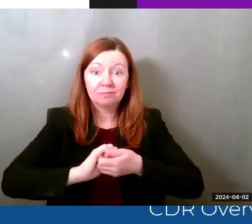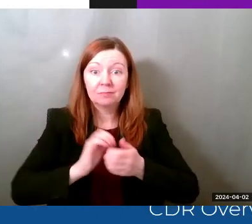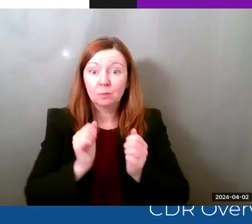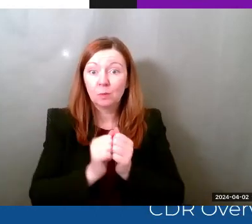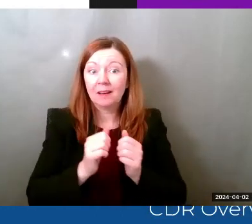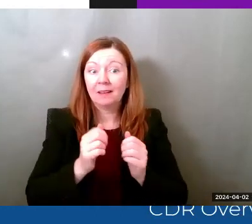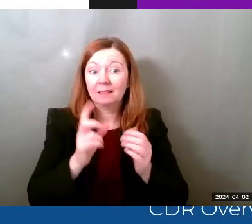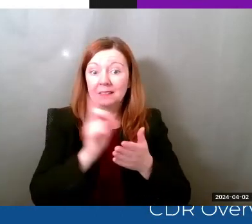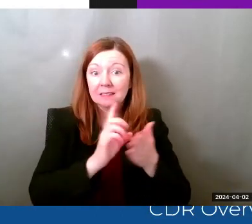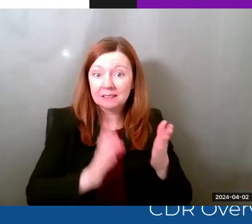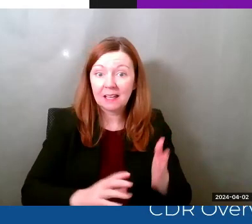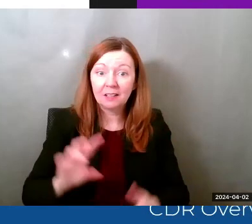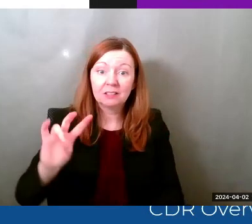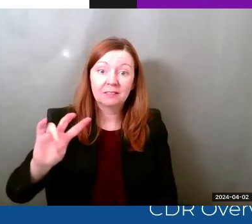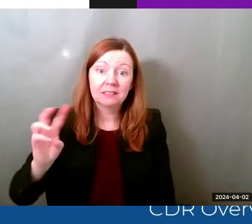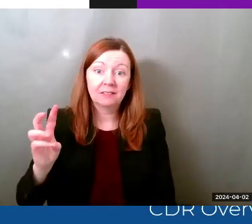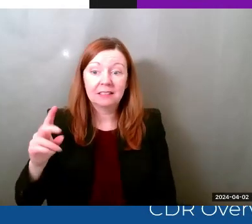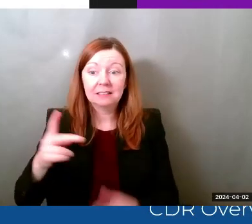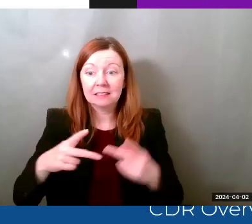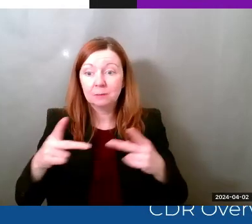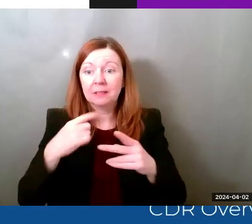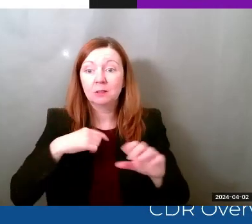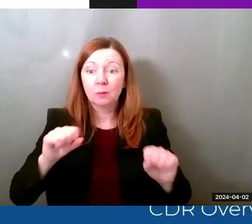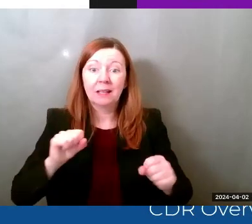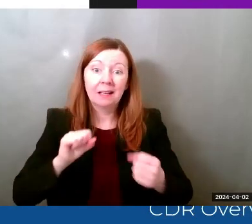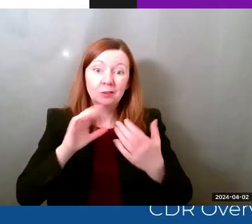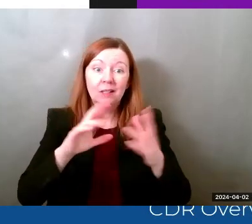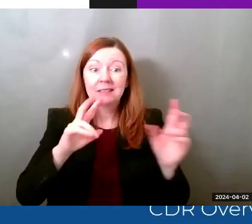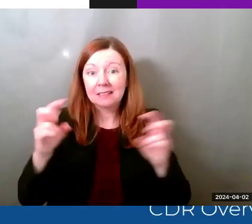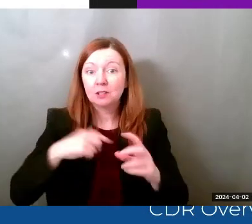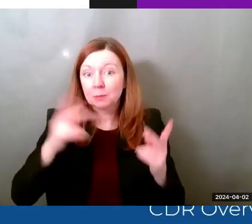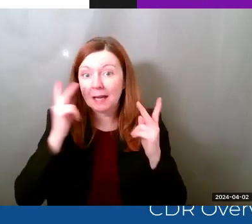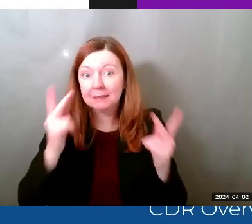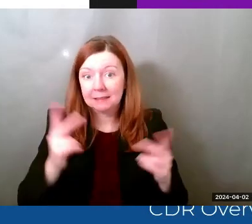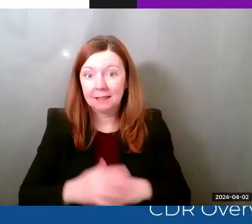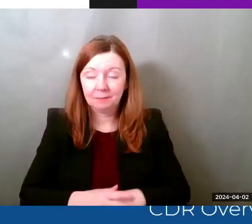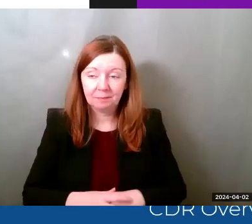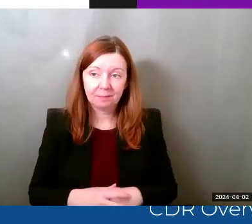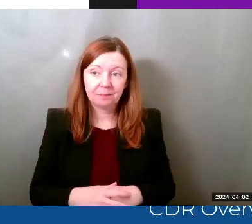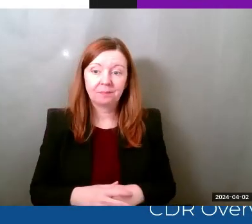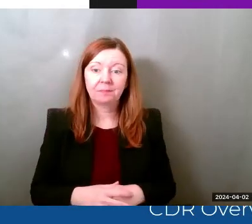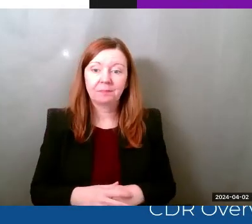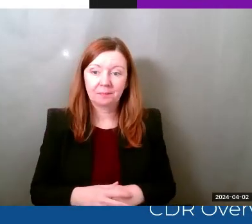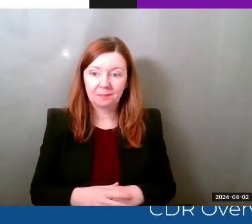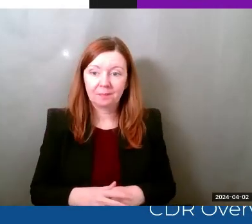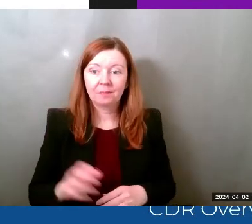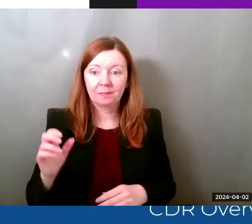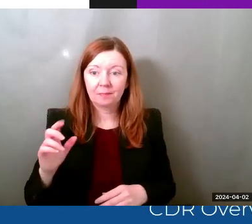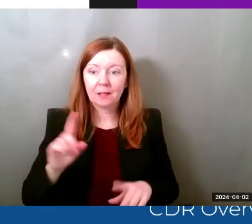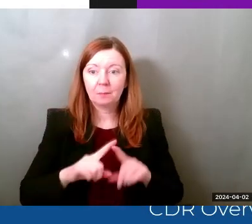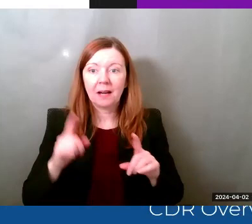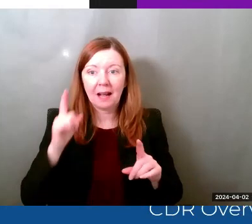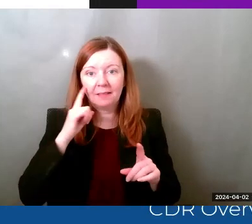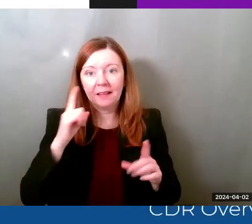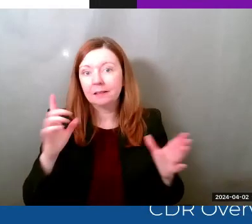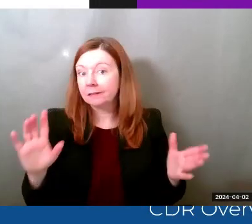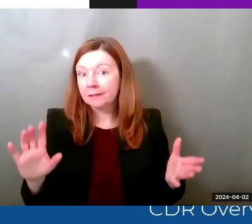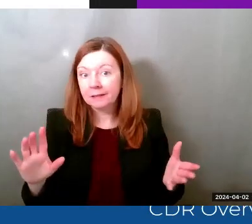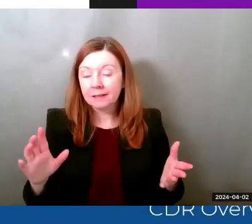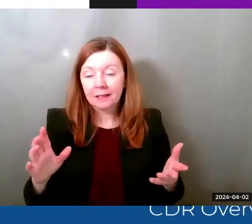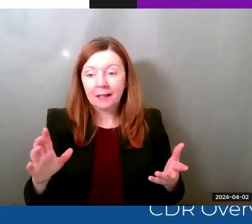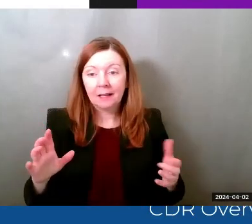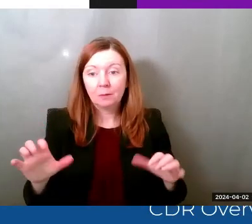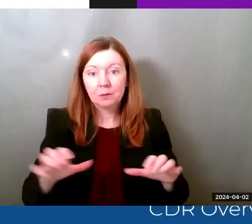designers of the 76 Place so that we can address the issues that I'm seeing. But I think we put the cart before the horse